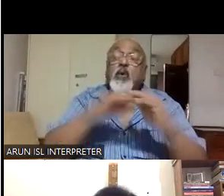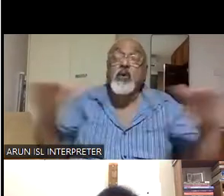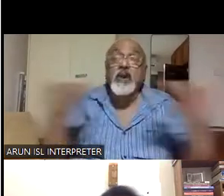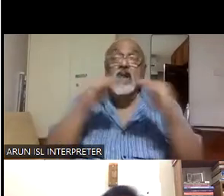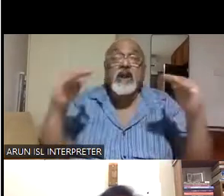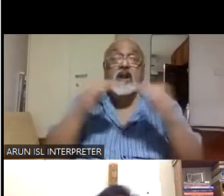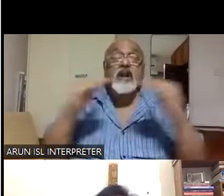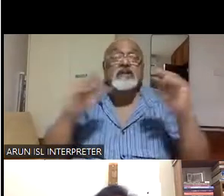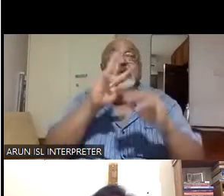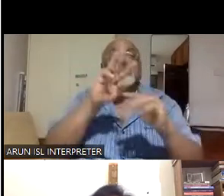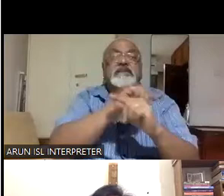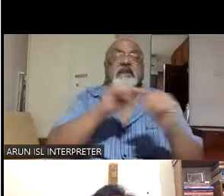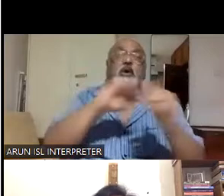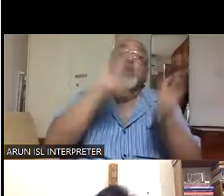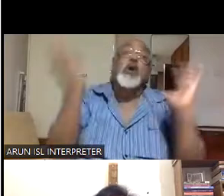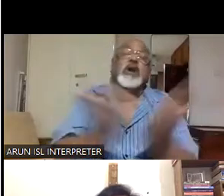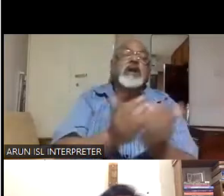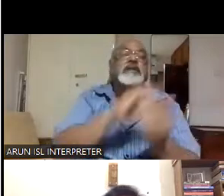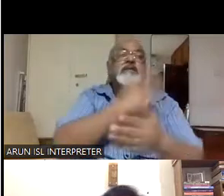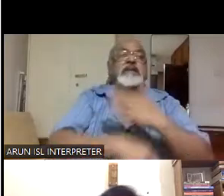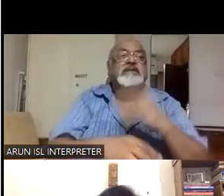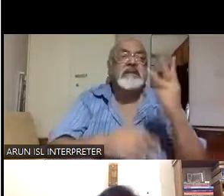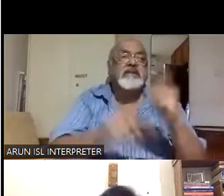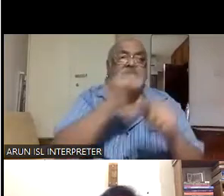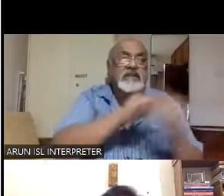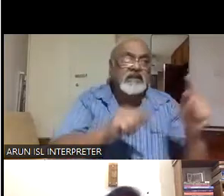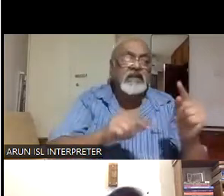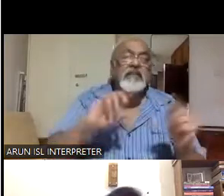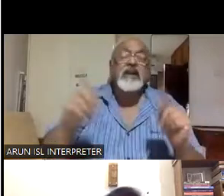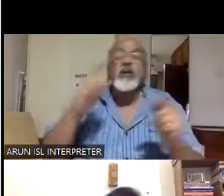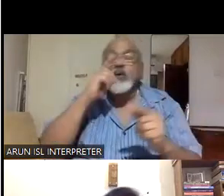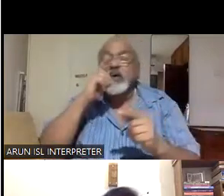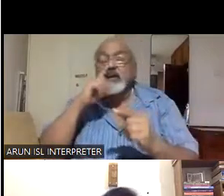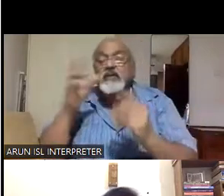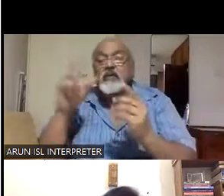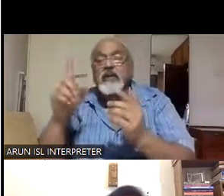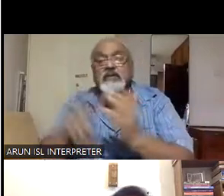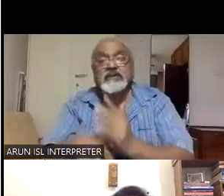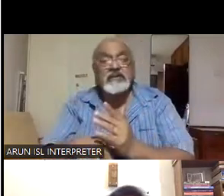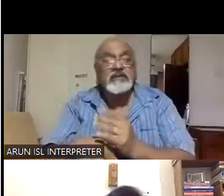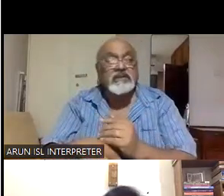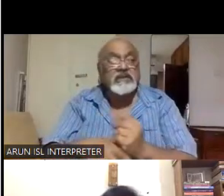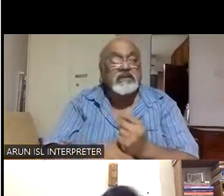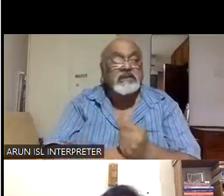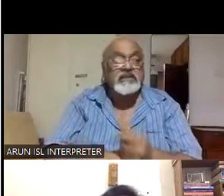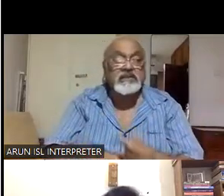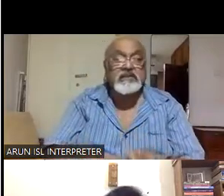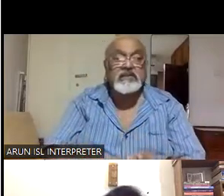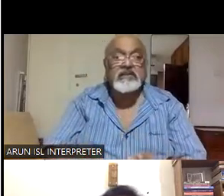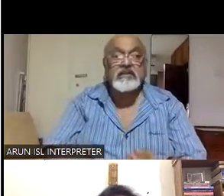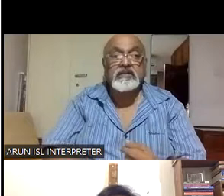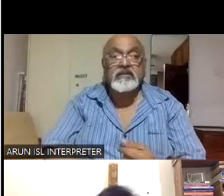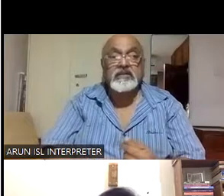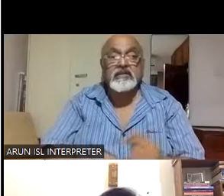women with disabilities and you put them in one state of India, then it will be the 5th largest state of India after